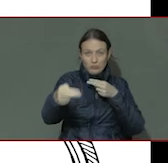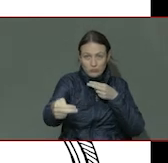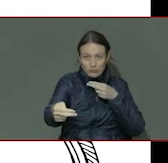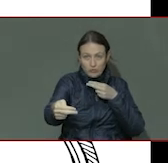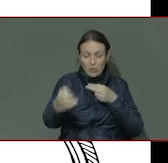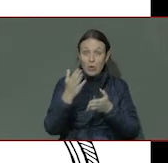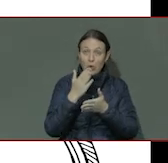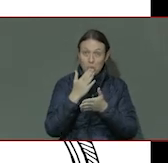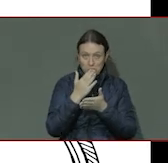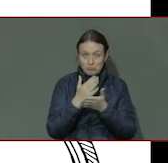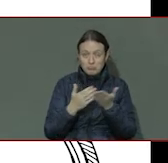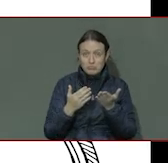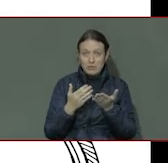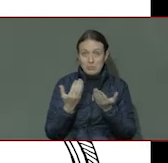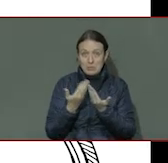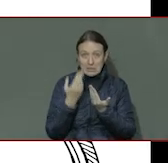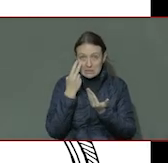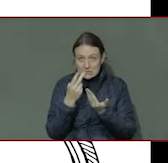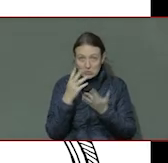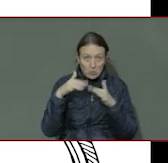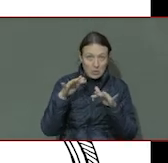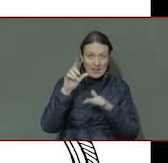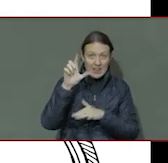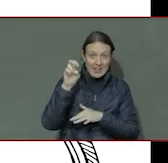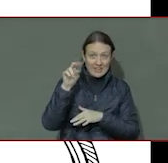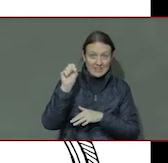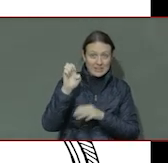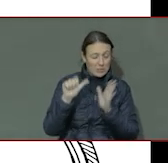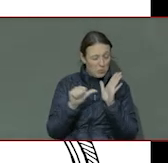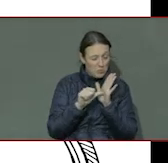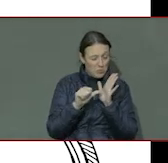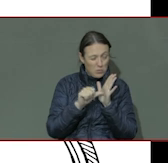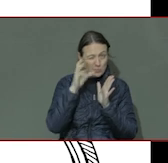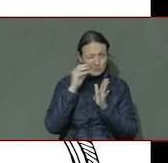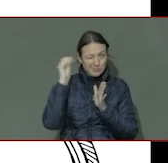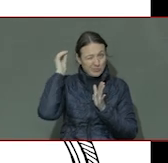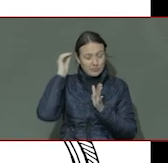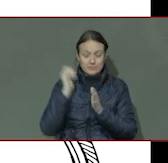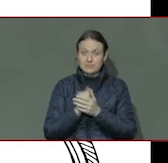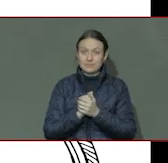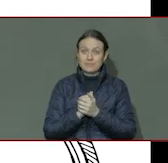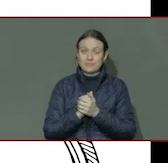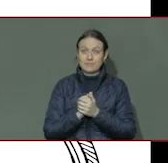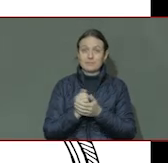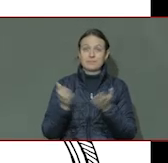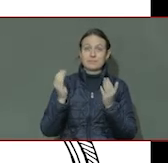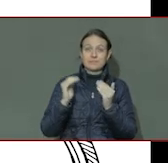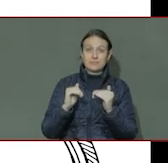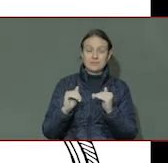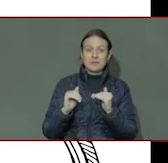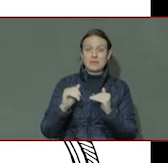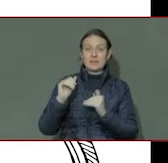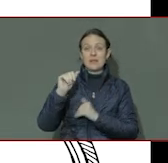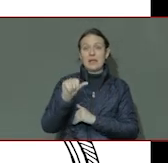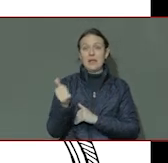get to that as well, but the lens is very important. Make sure of it, please. Then our vitreous humor just helps to break